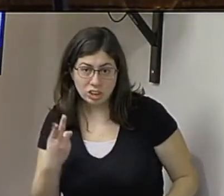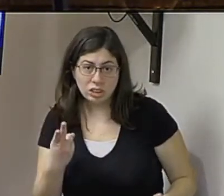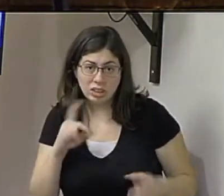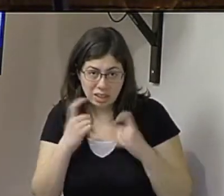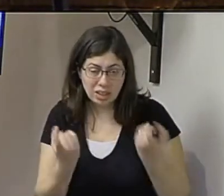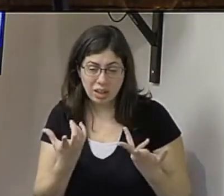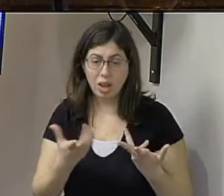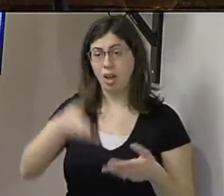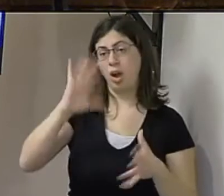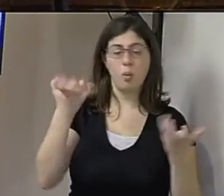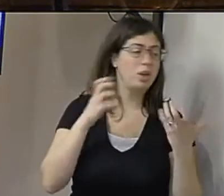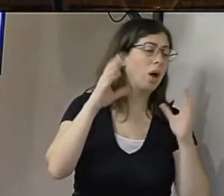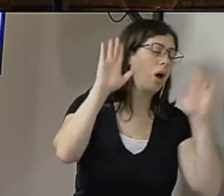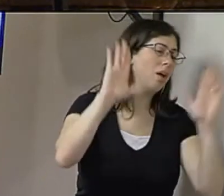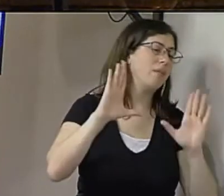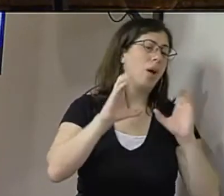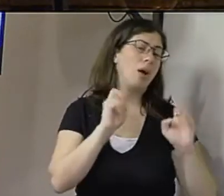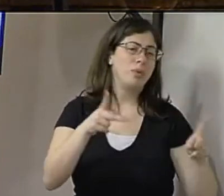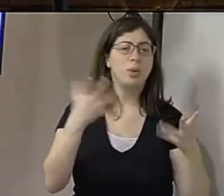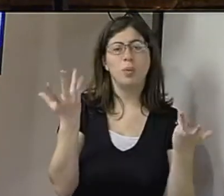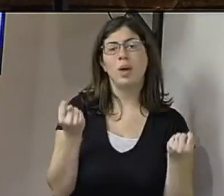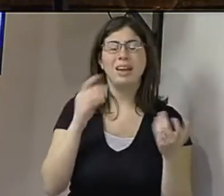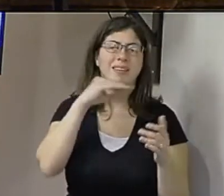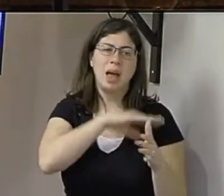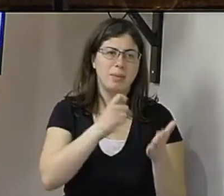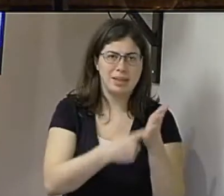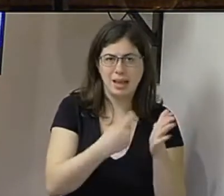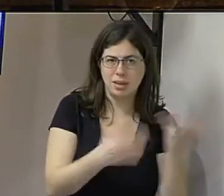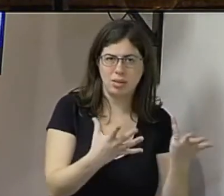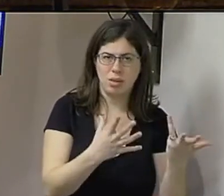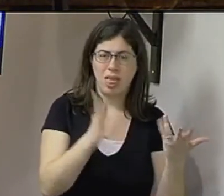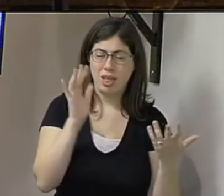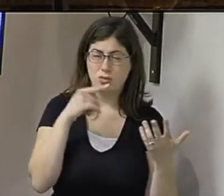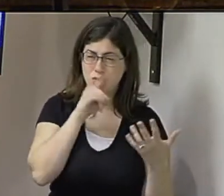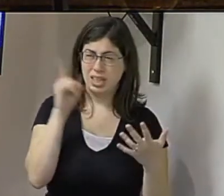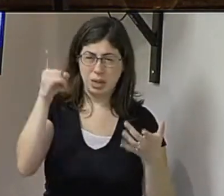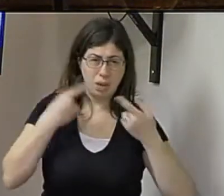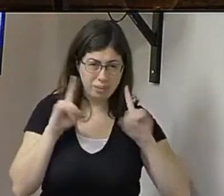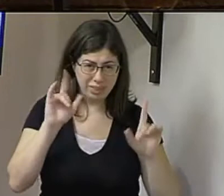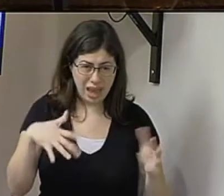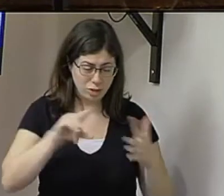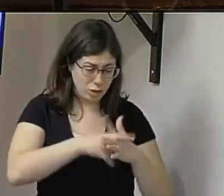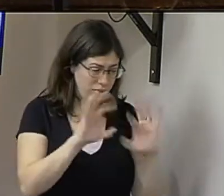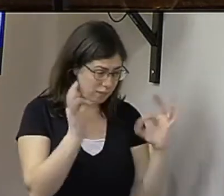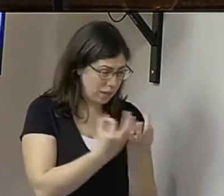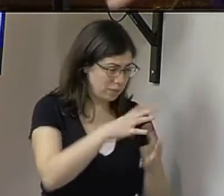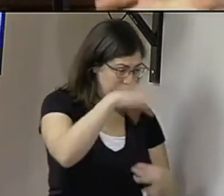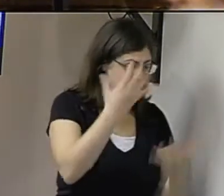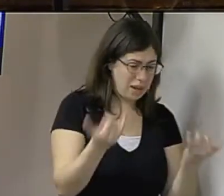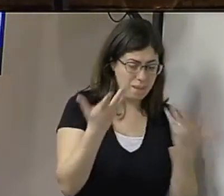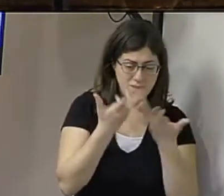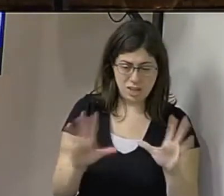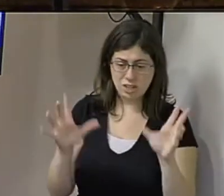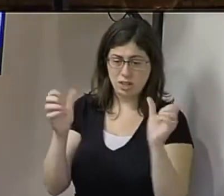make this wonderful opportunity to bless my family by cheating on my taxes. Is that really how the Lord's going to accomplish? He started out your family in the spirit, and now he's going to